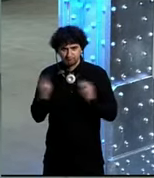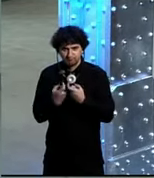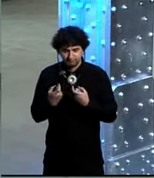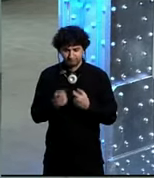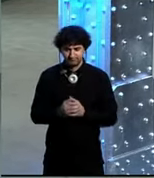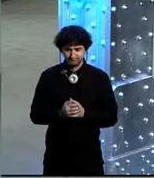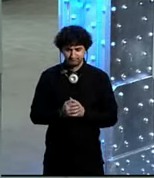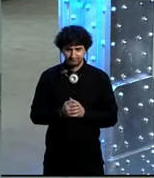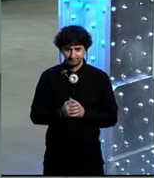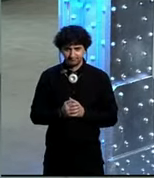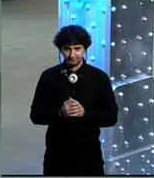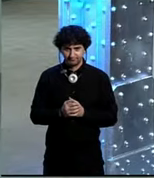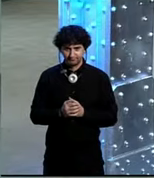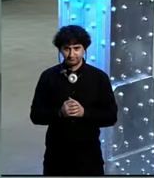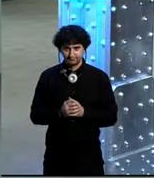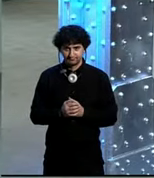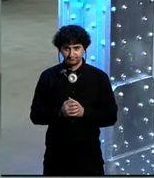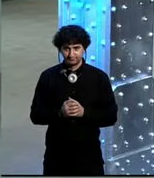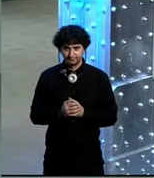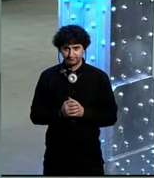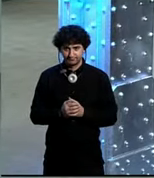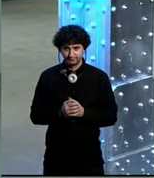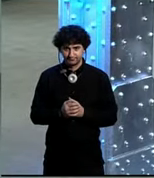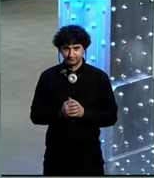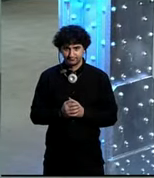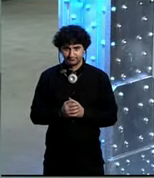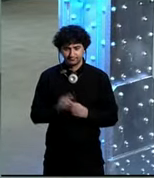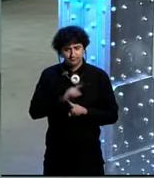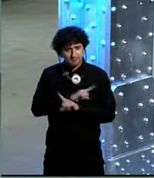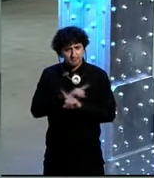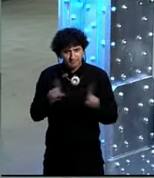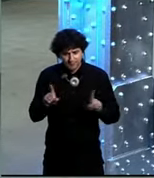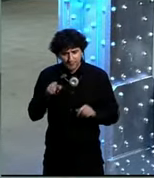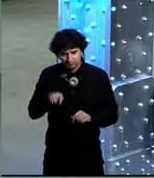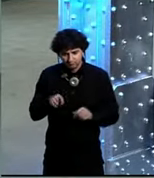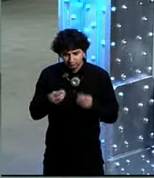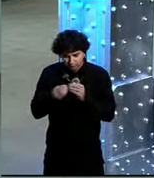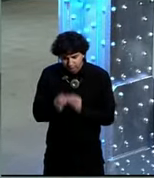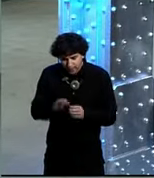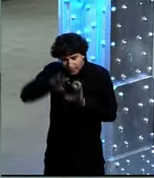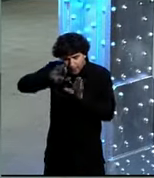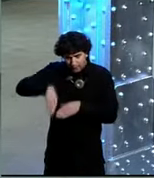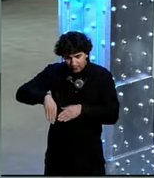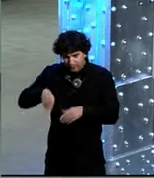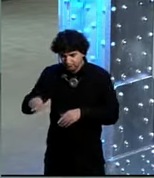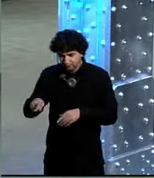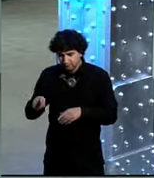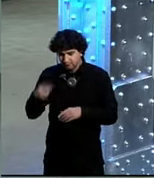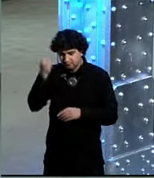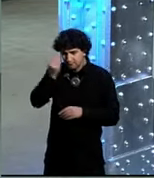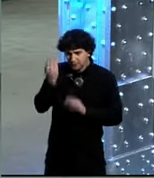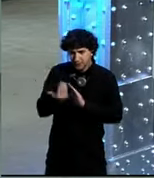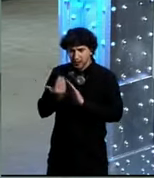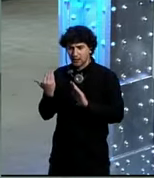you, that guarantees that your final product is nothing like the one you actually envisioned from the start. But